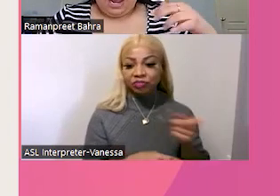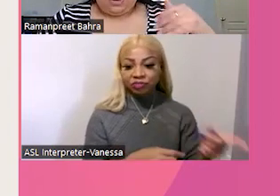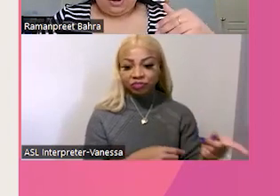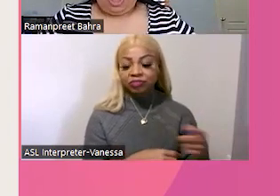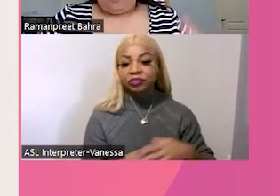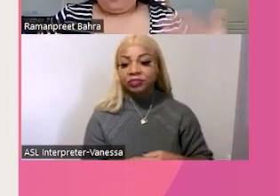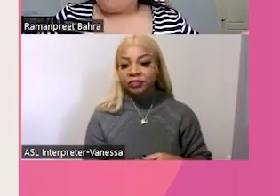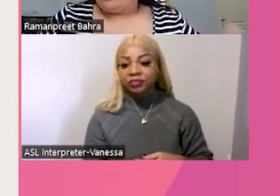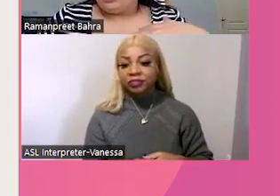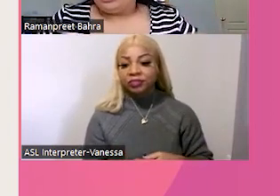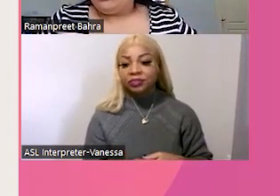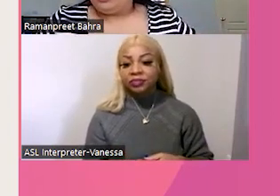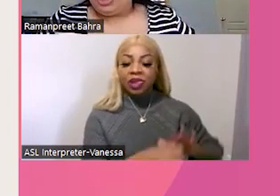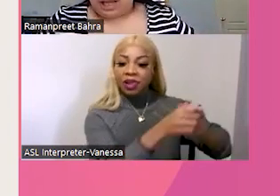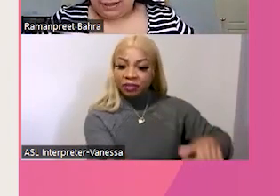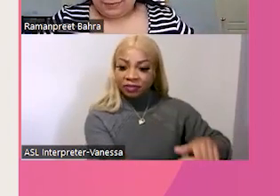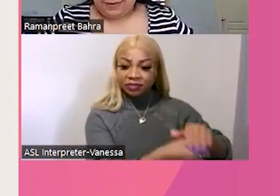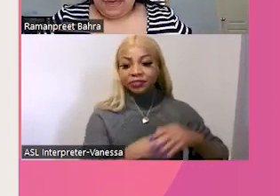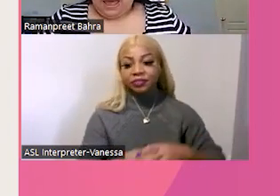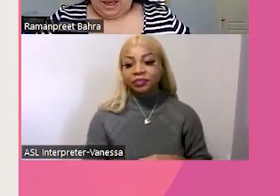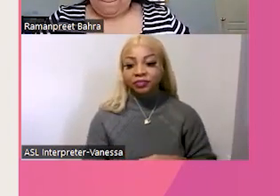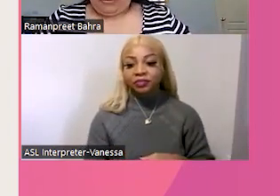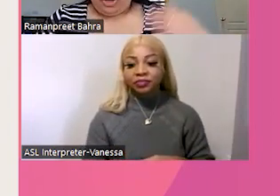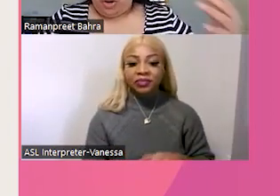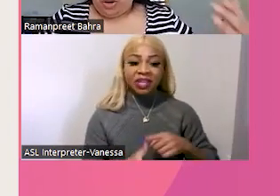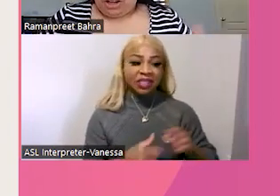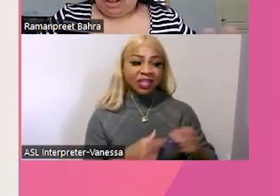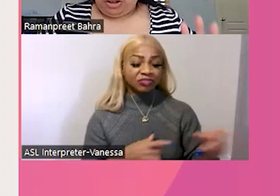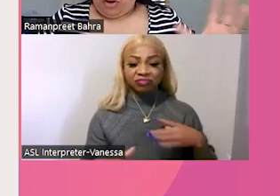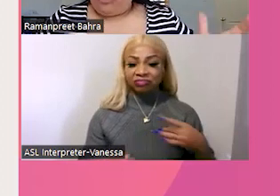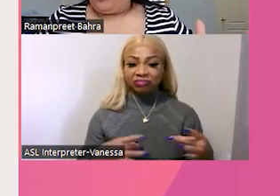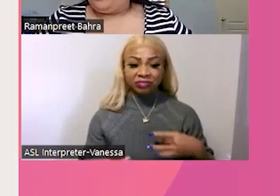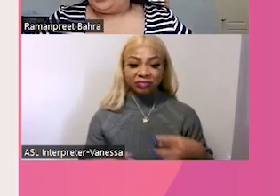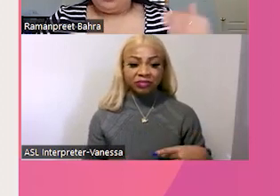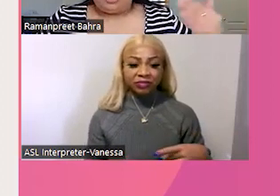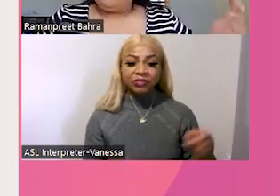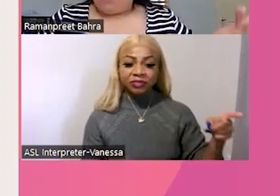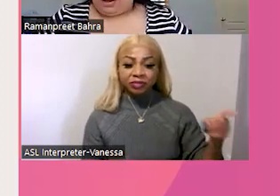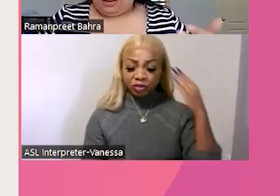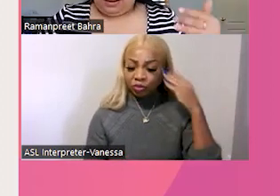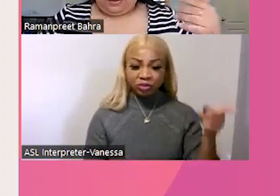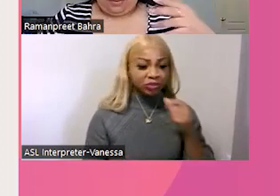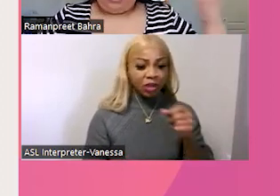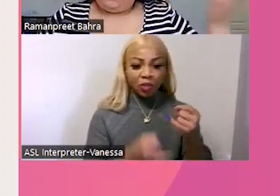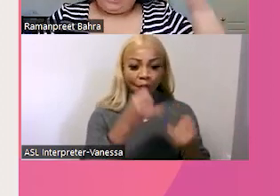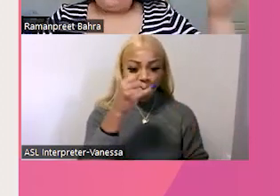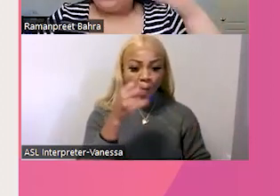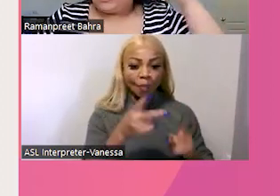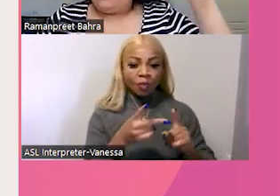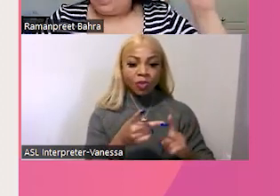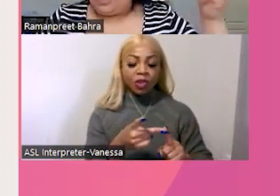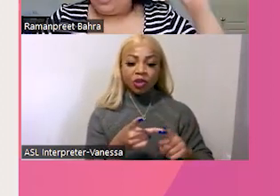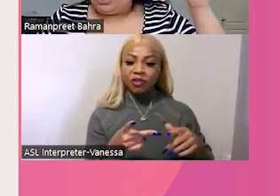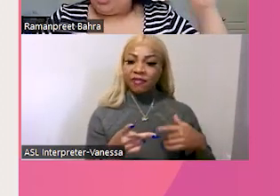these dialogues shared by her partner are internalized, denoting that she is far from thin, attractive, or this